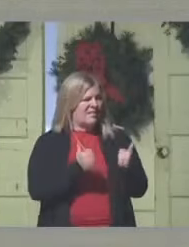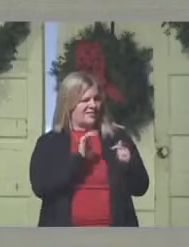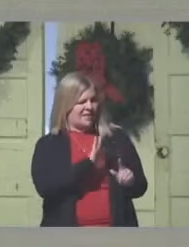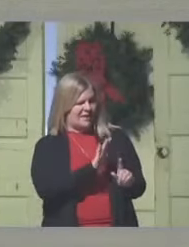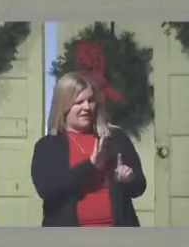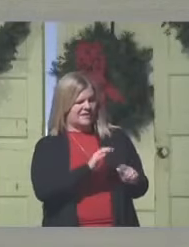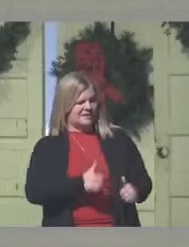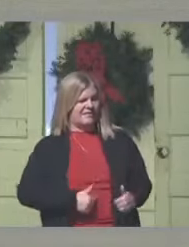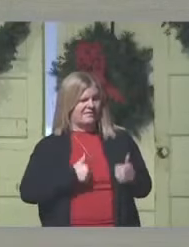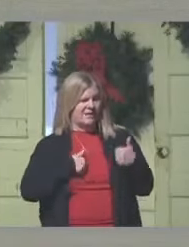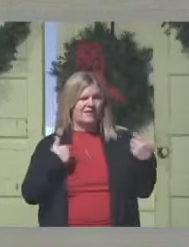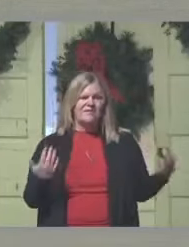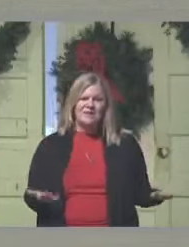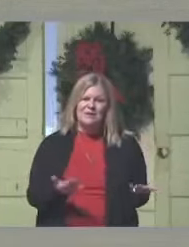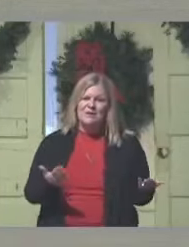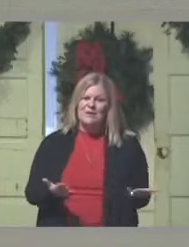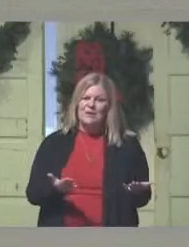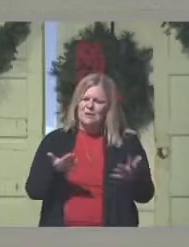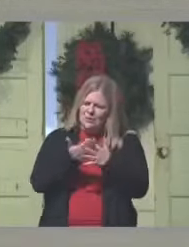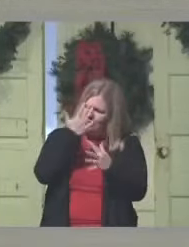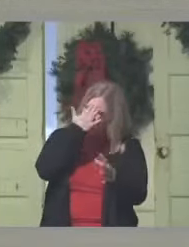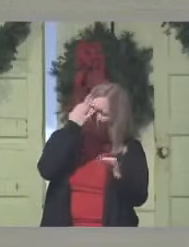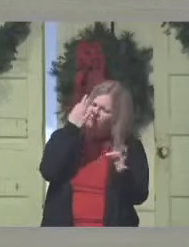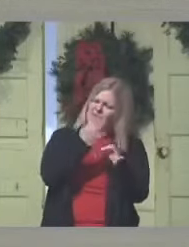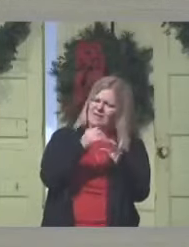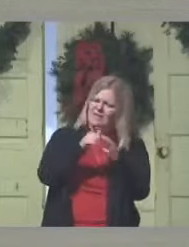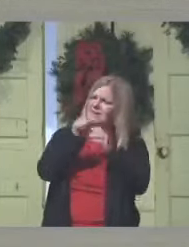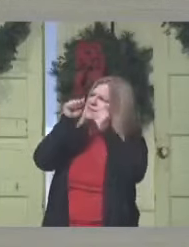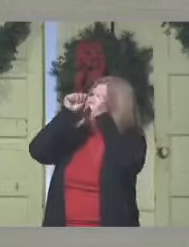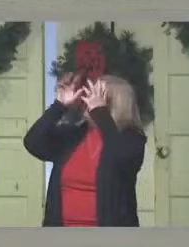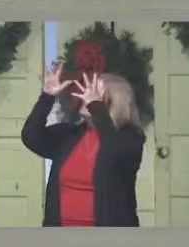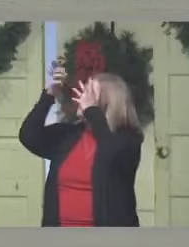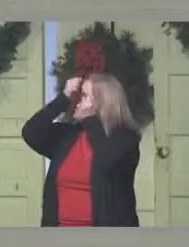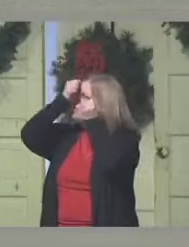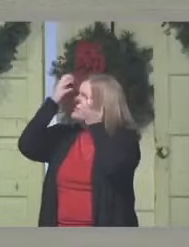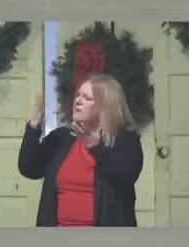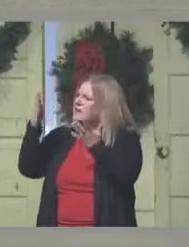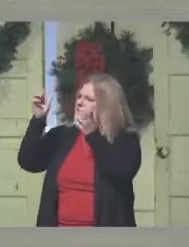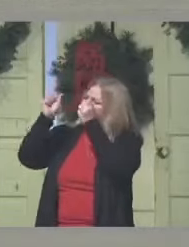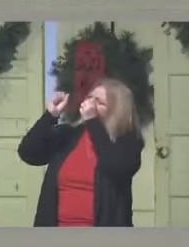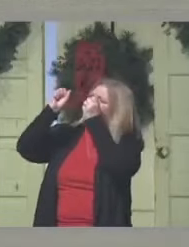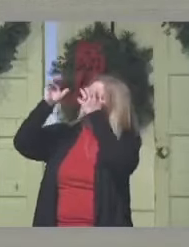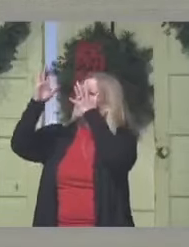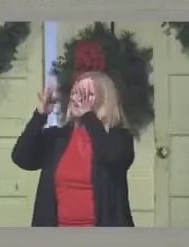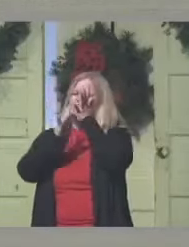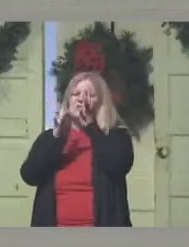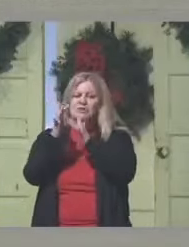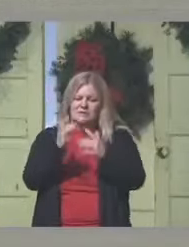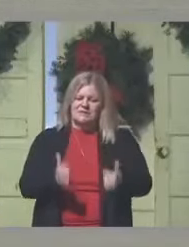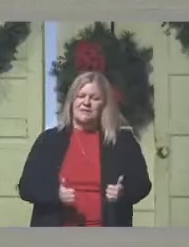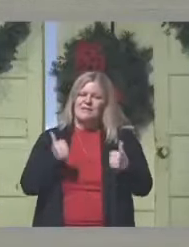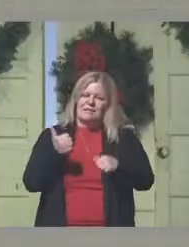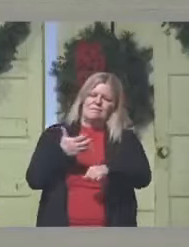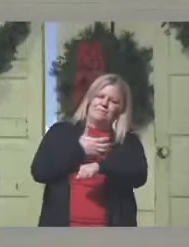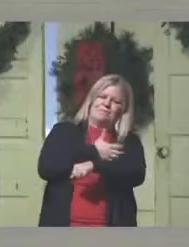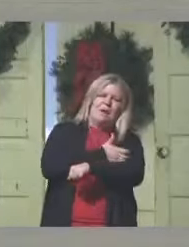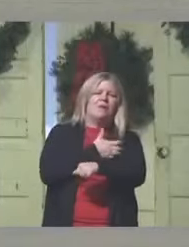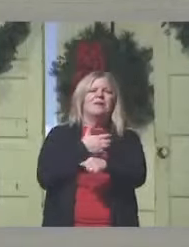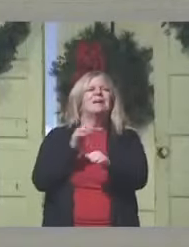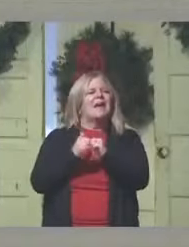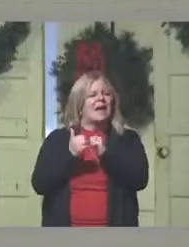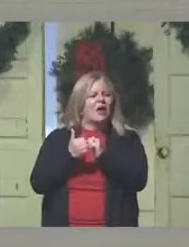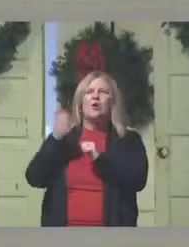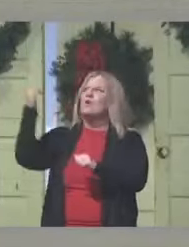life while among us? By faith in his Father and obedience to the Father, Jesus lived empowered by